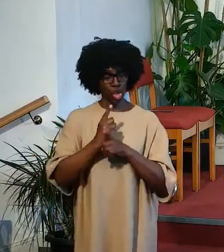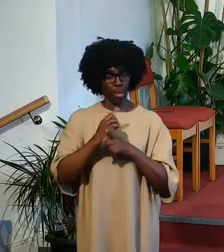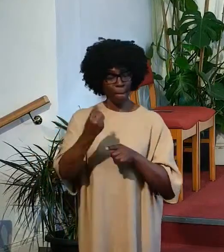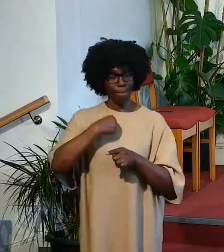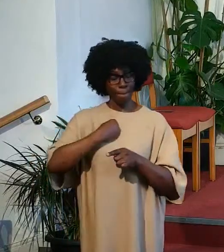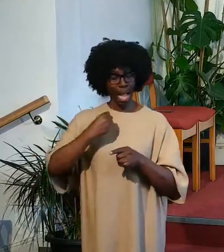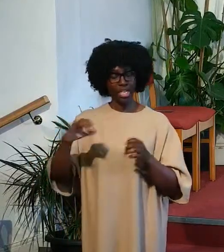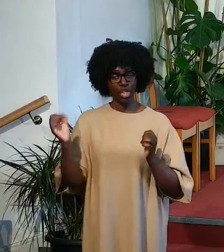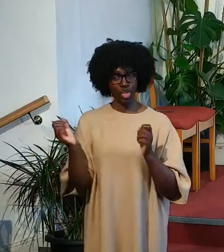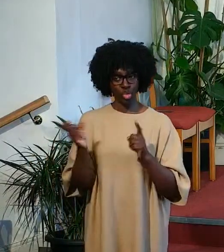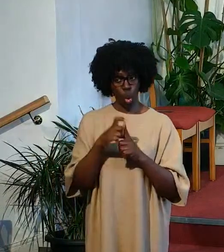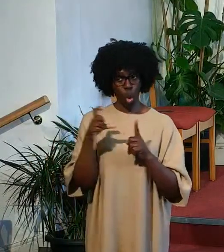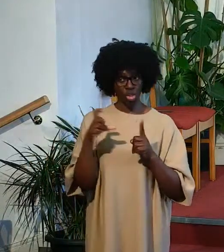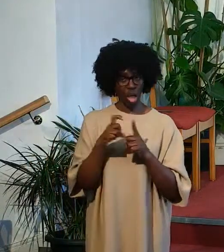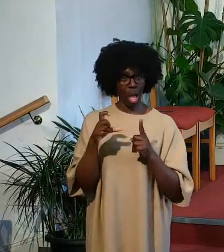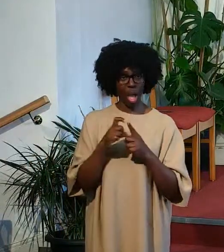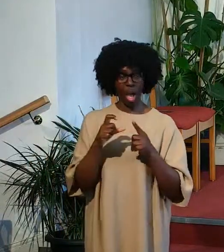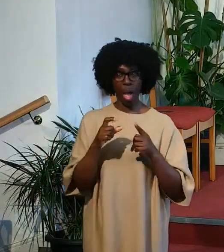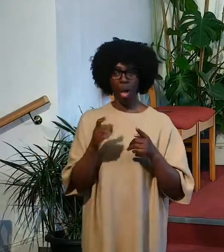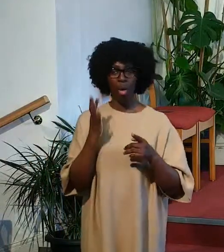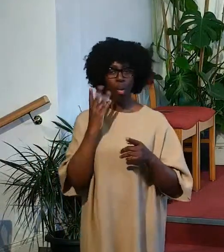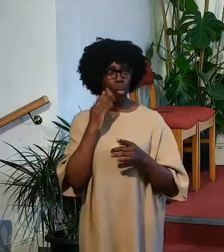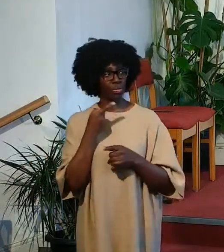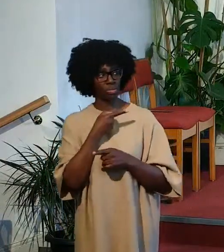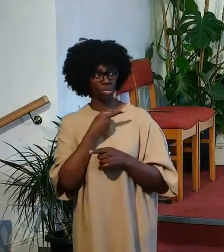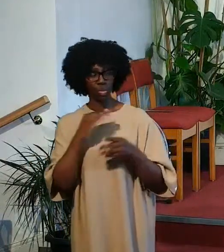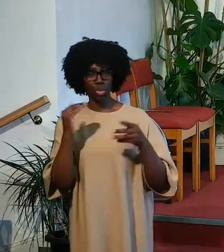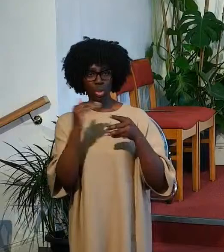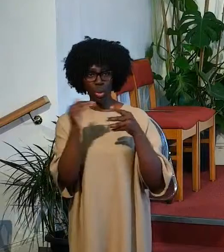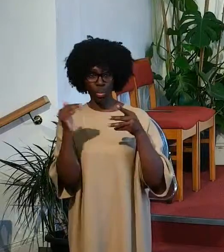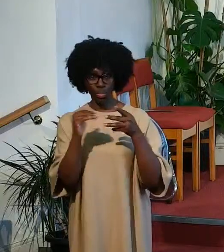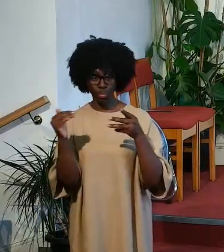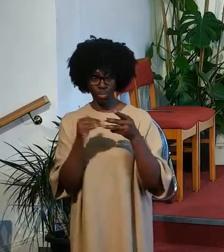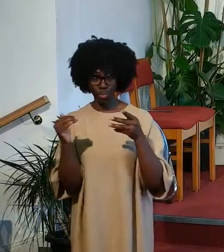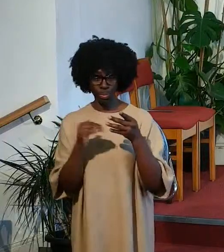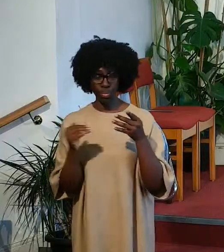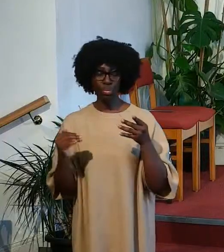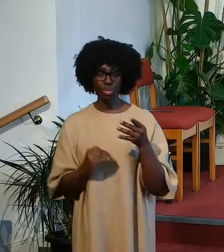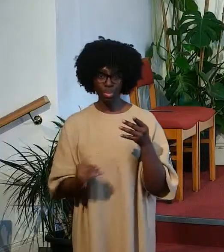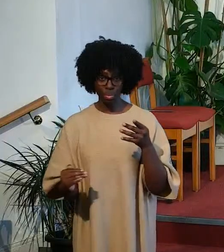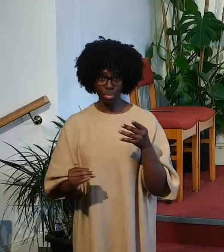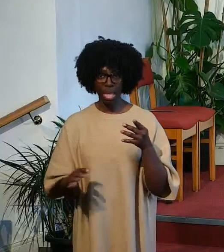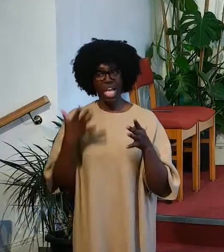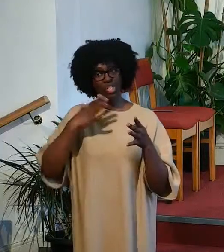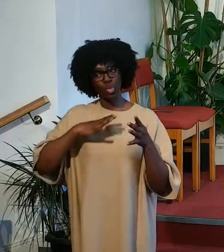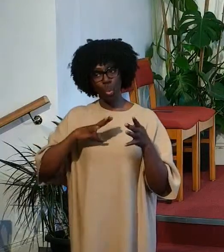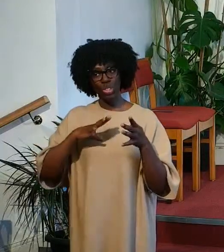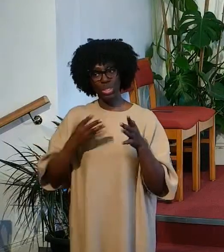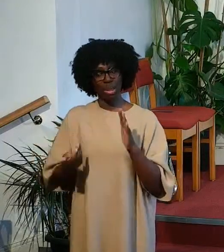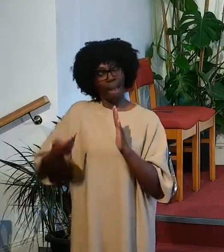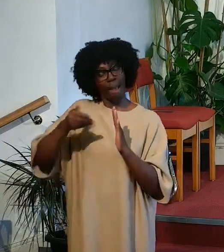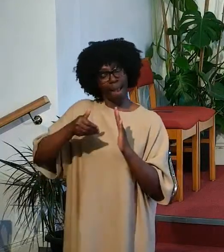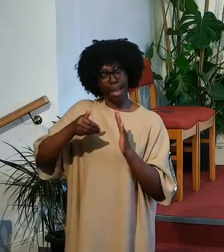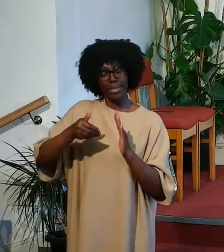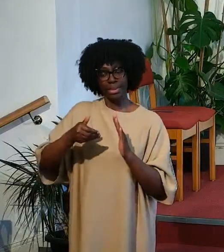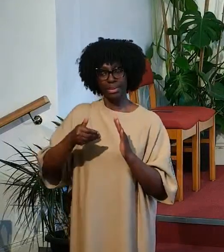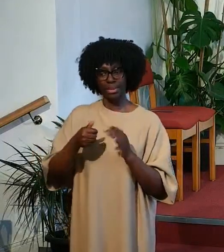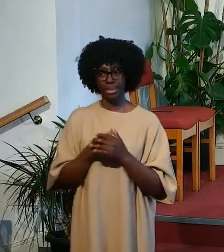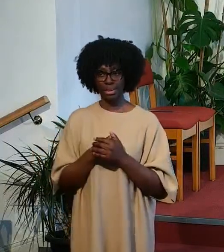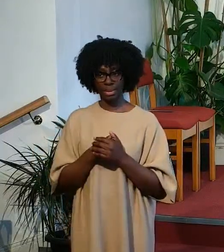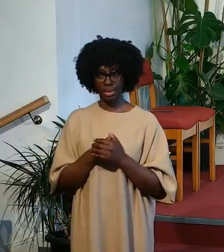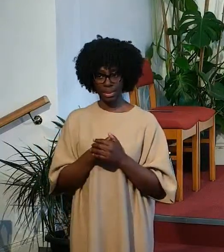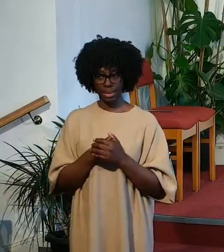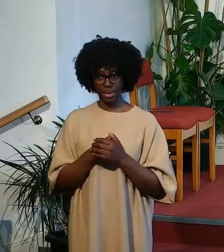Anslim went. No, so I'm talking about autism, but you're talking about GDD. Yeah, so let's GDD. So Hannah